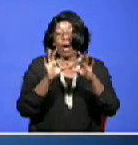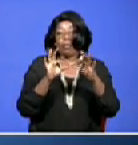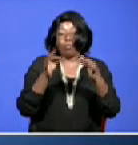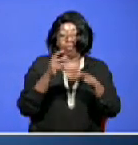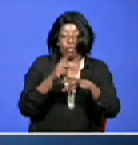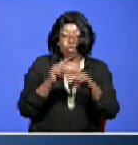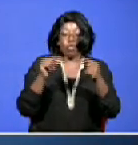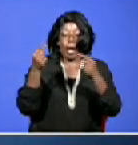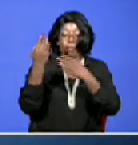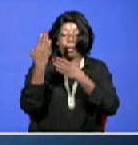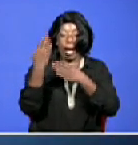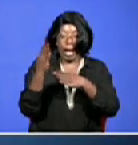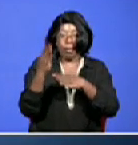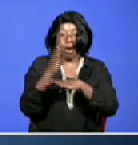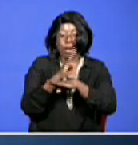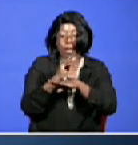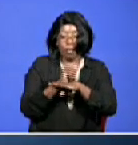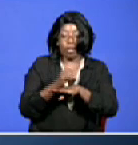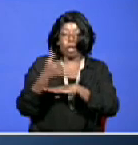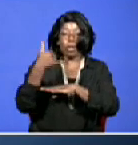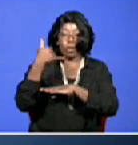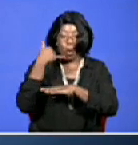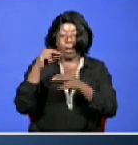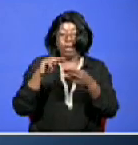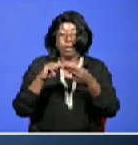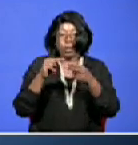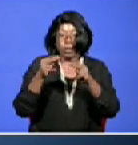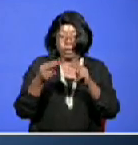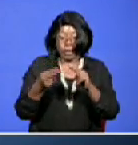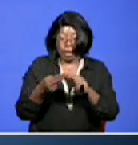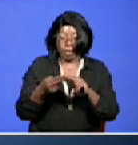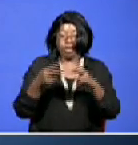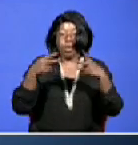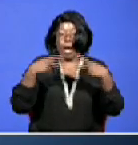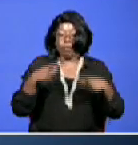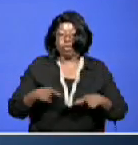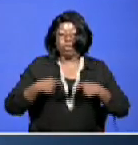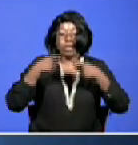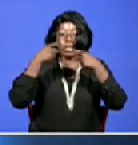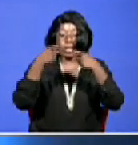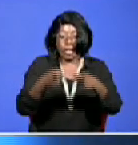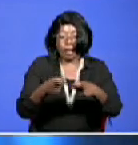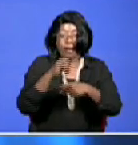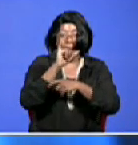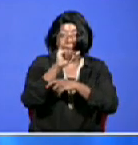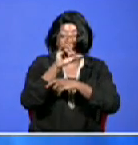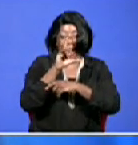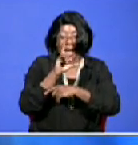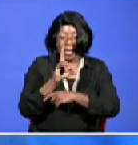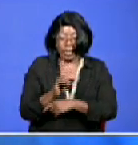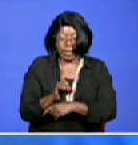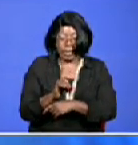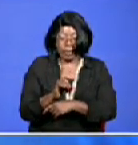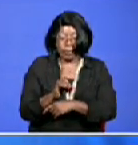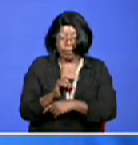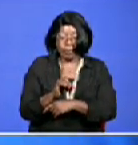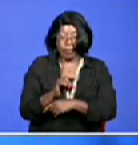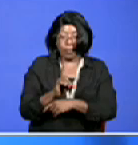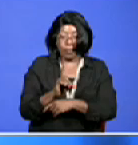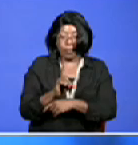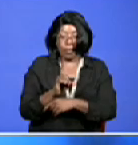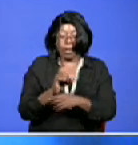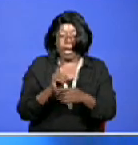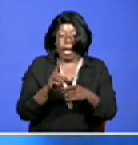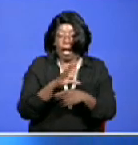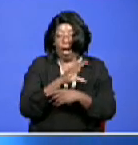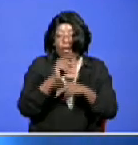to contact the National Emergency Management Agency. Now, you have to provide proof of identification of next of kin. There's also